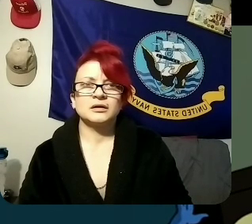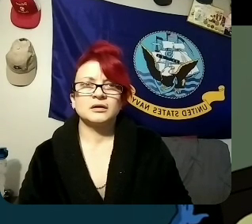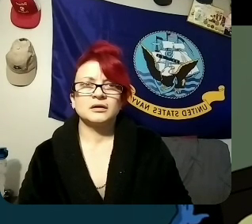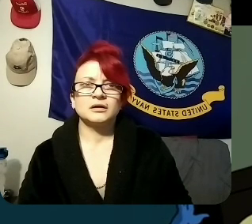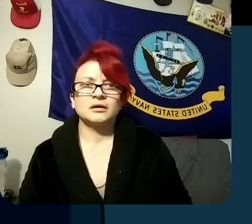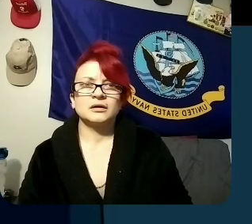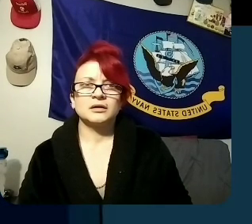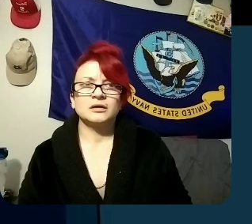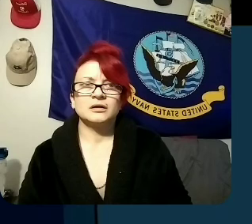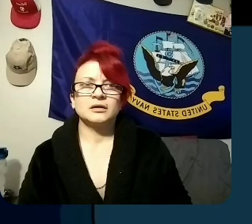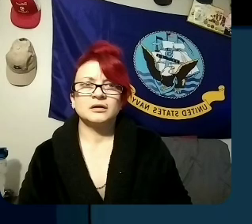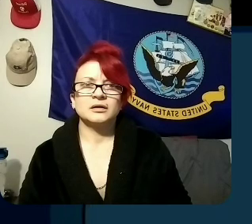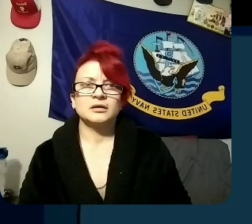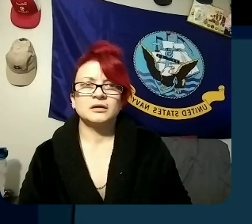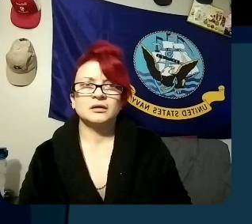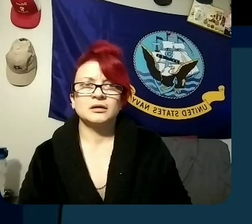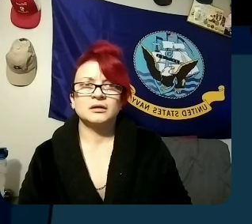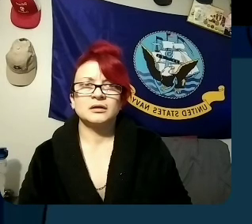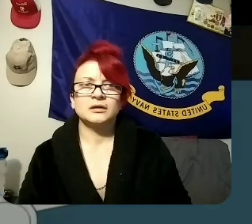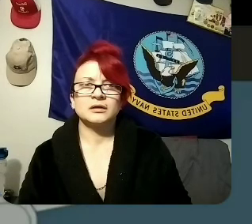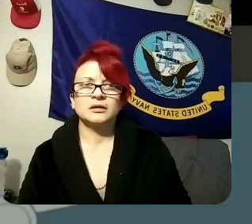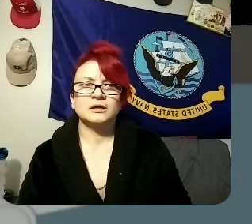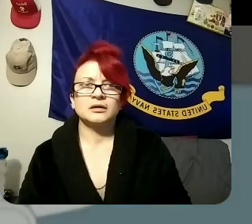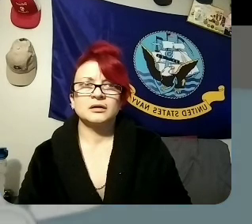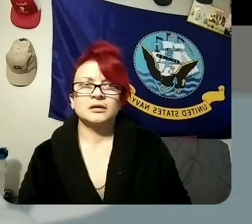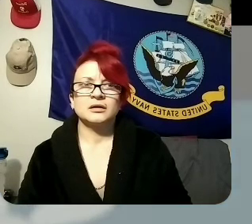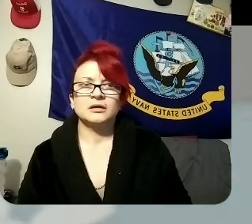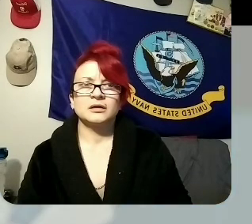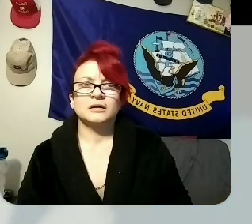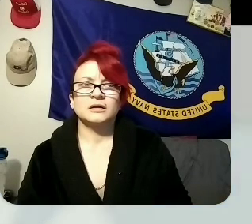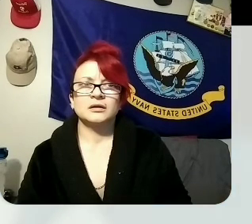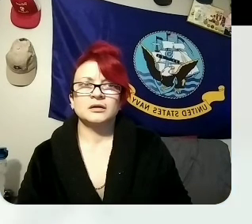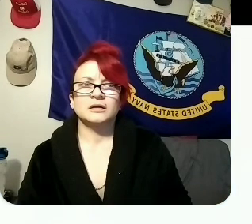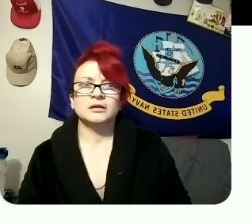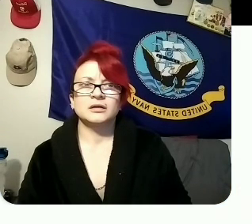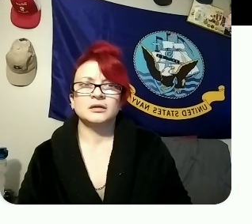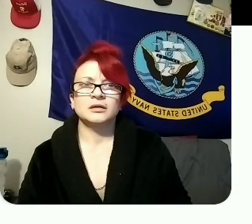to me and held up a knife to me. That's when I fainted.